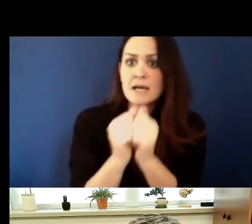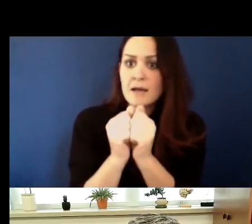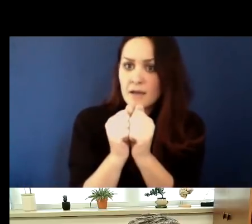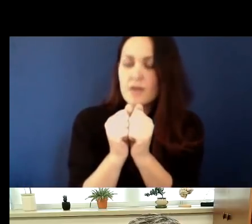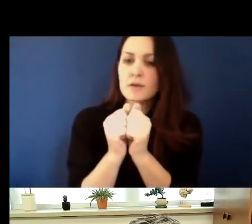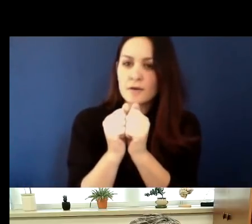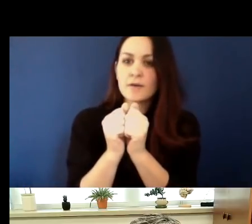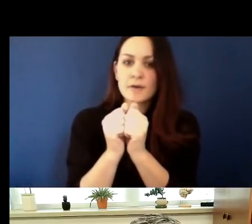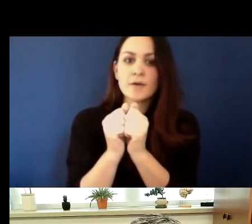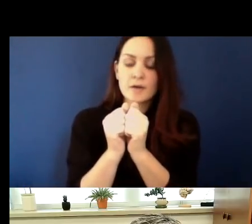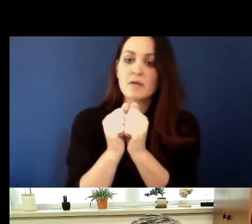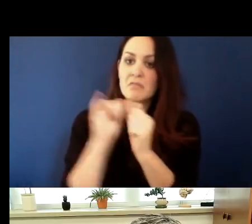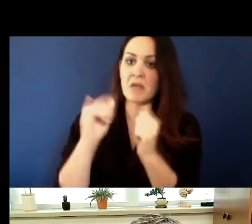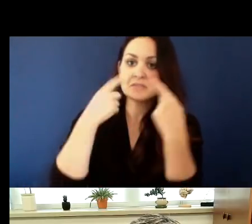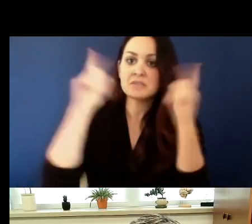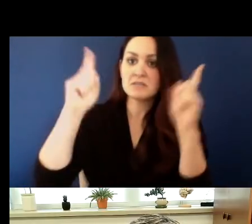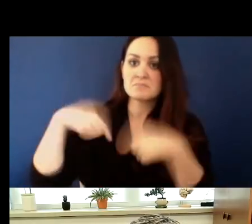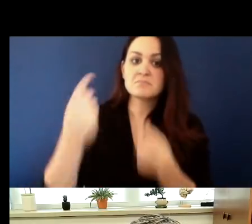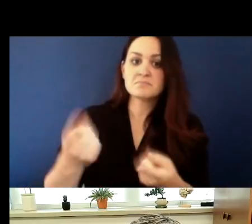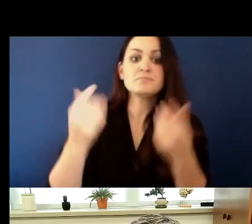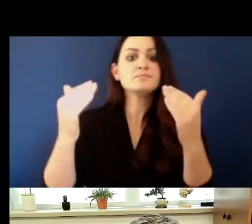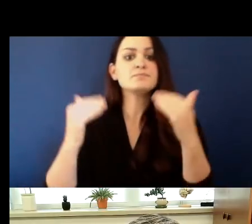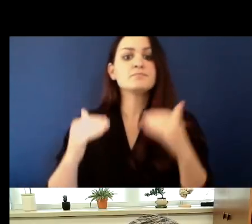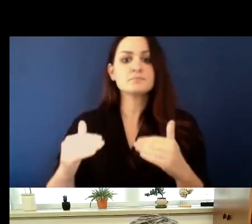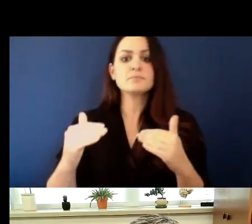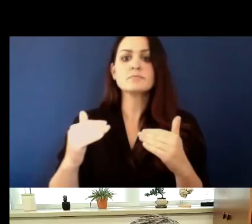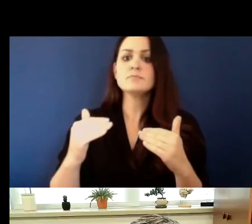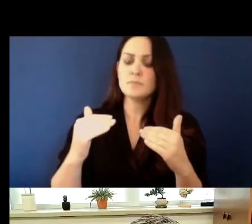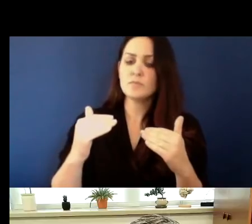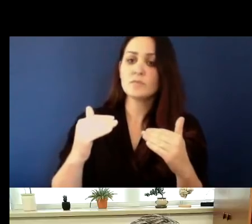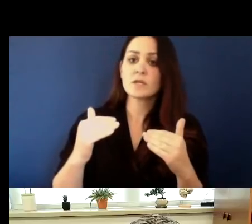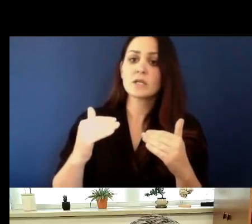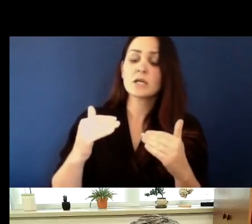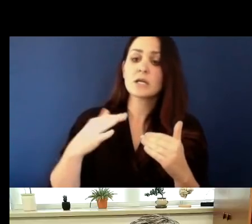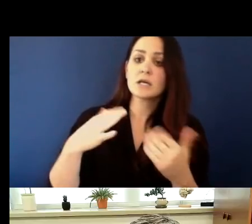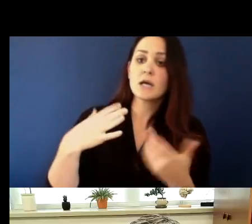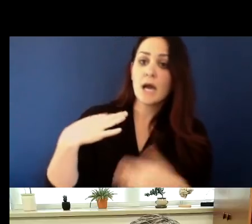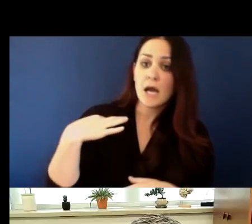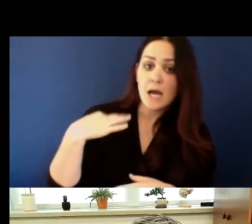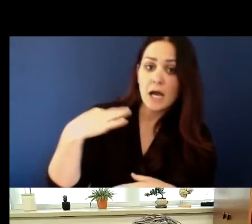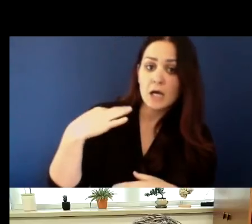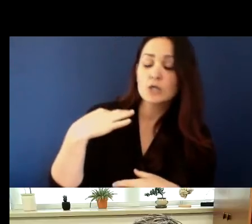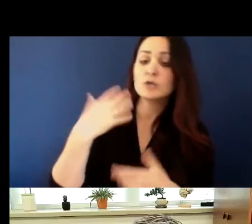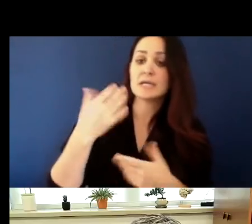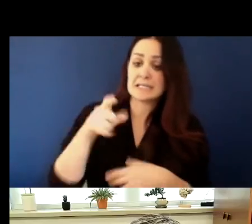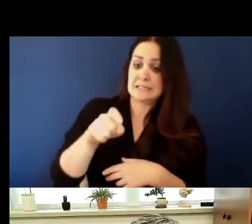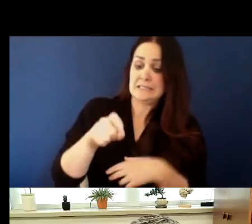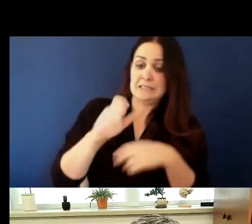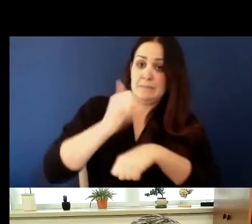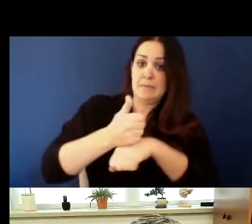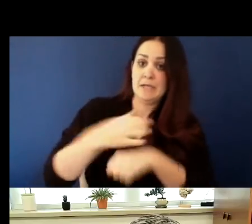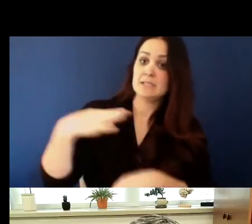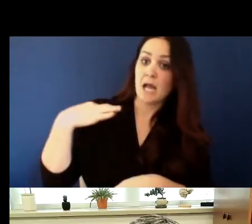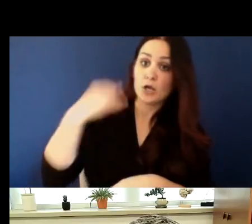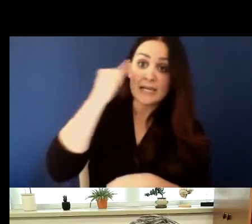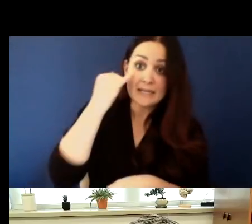Next is targeted hiring to expand capacity. We're recommending to allow for proactive need-based hiring in areas with critical needs